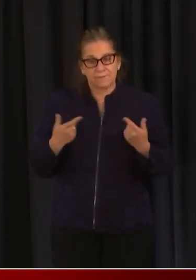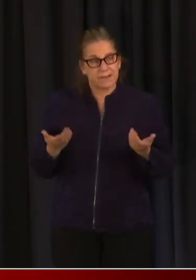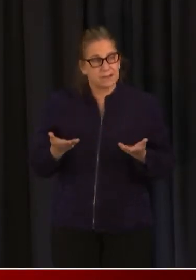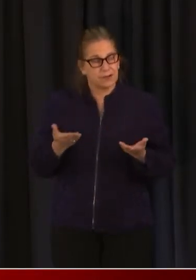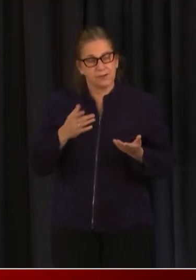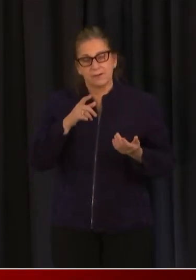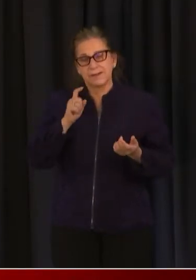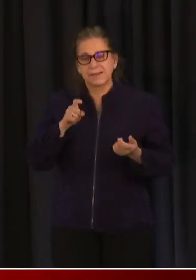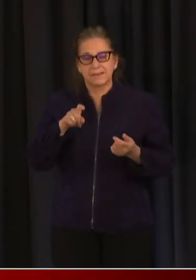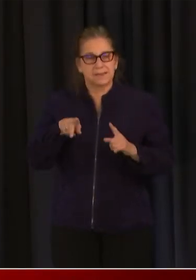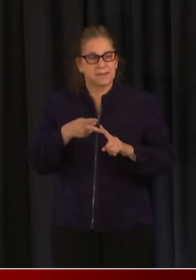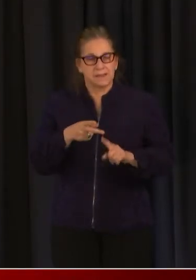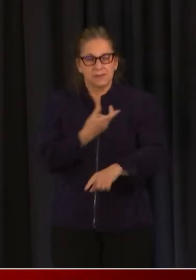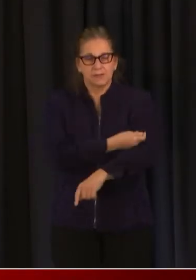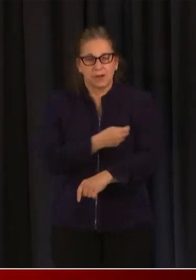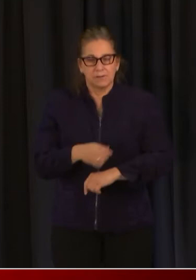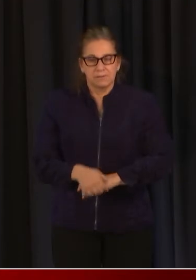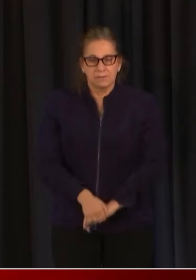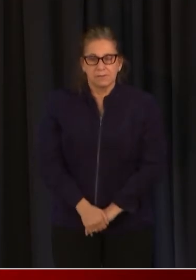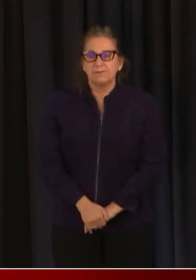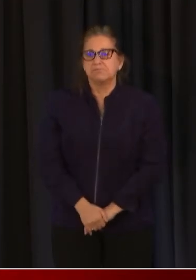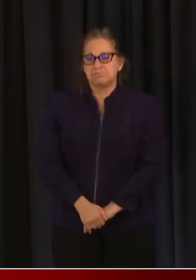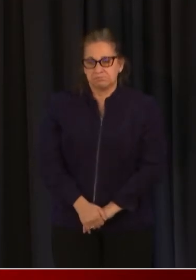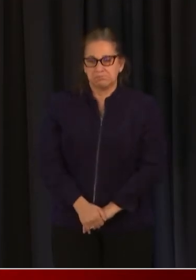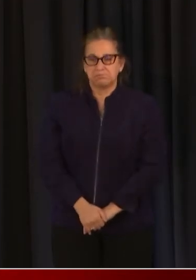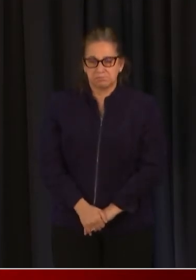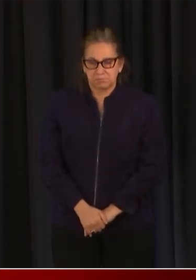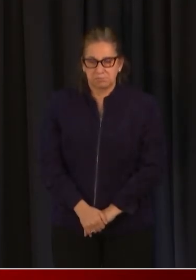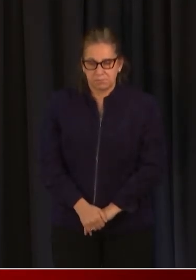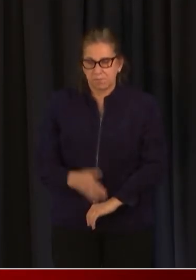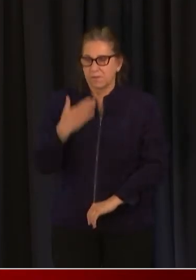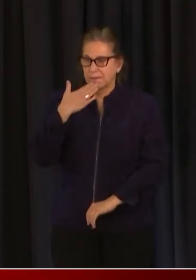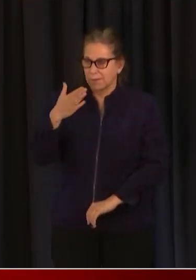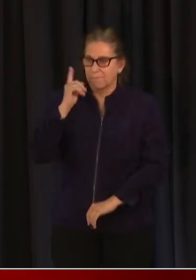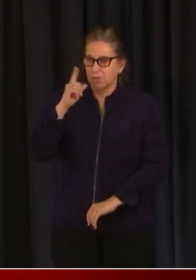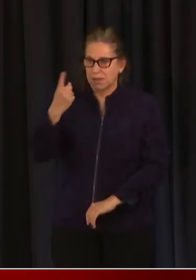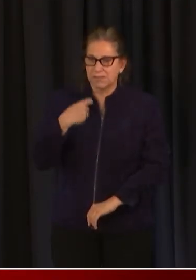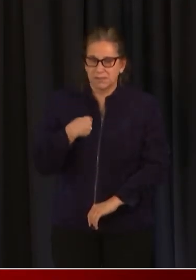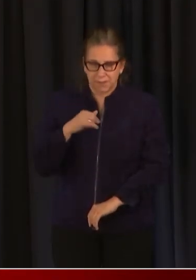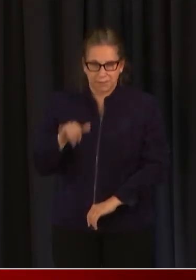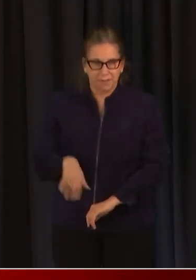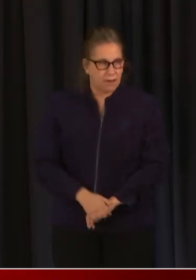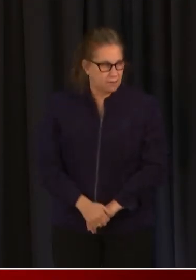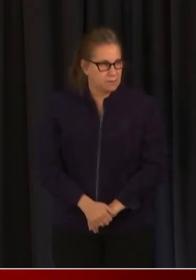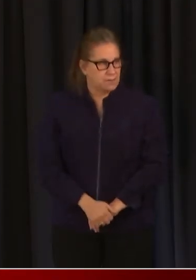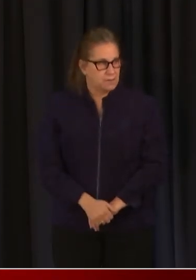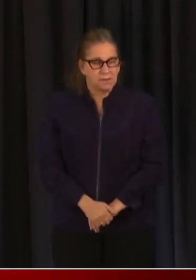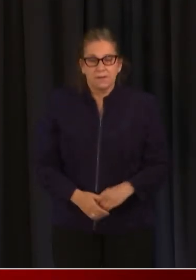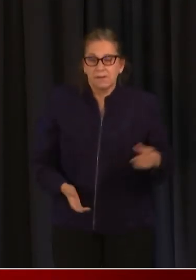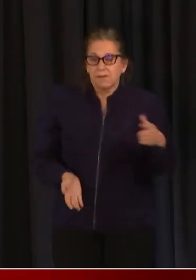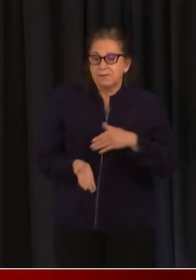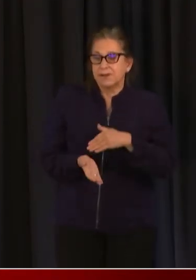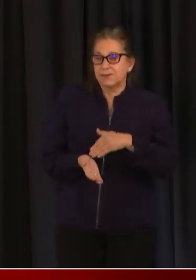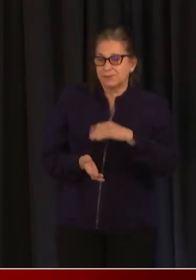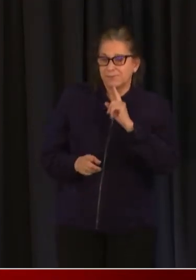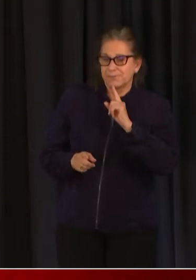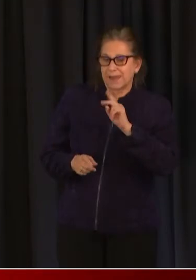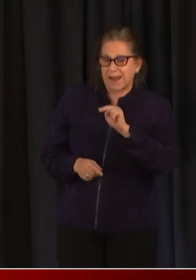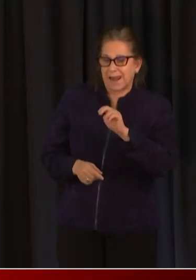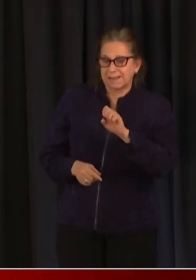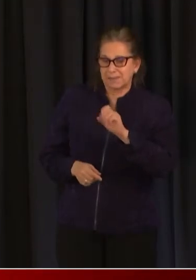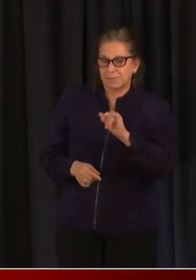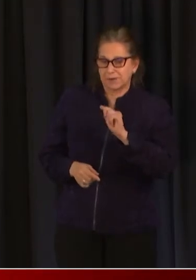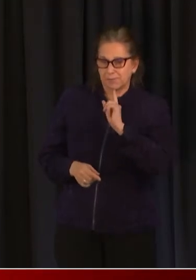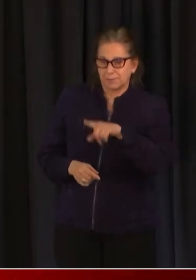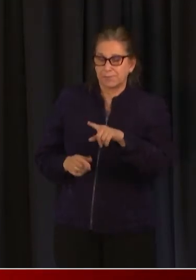doses at these clinics? No. So thank you so much for asking that question. They are for first dose